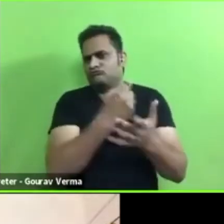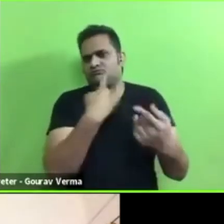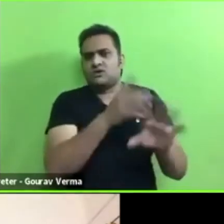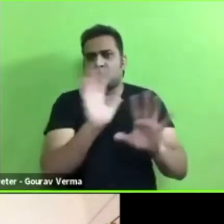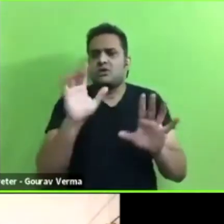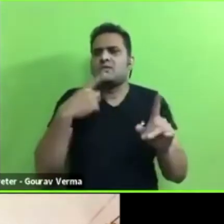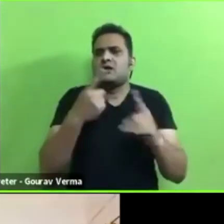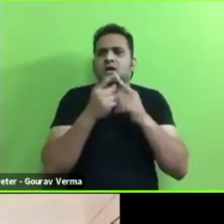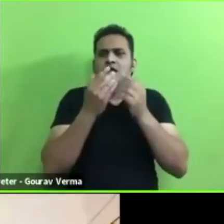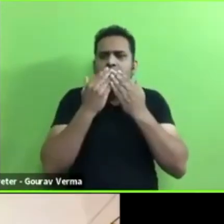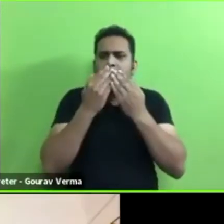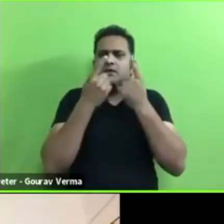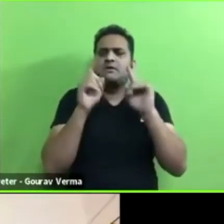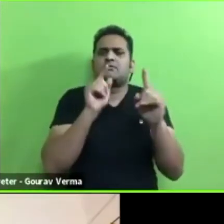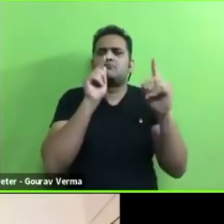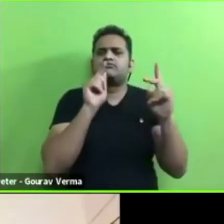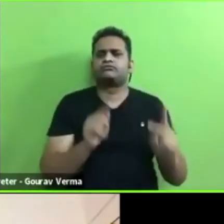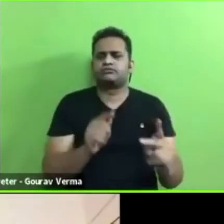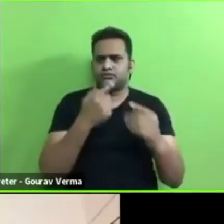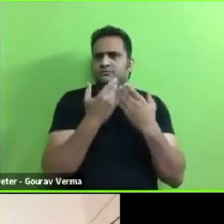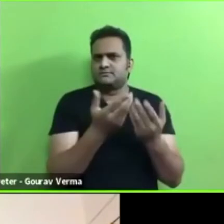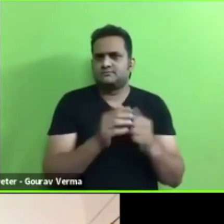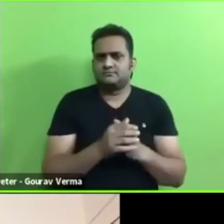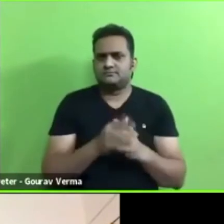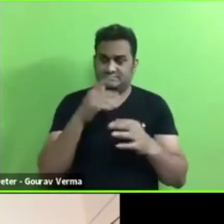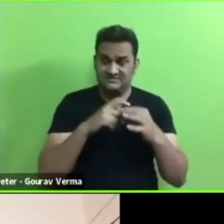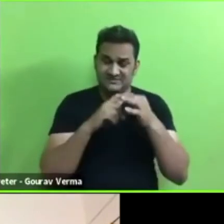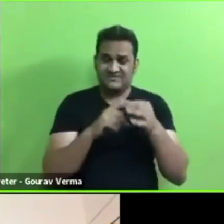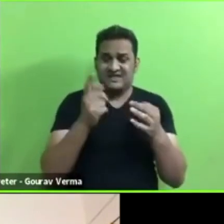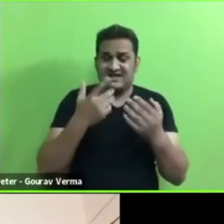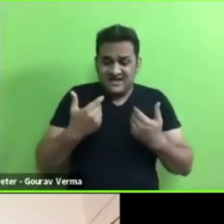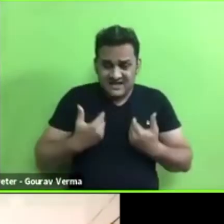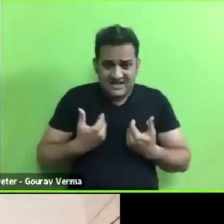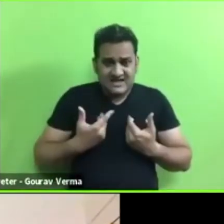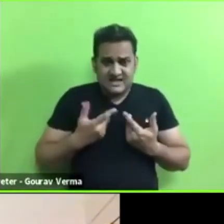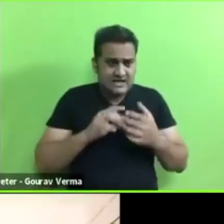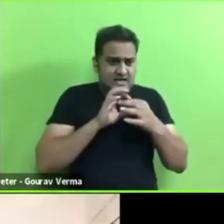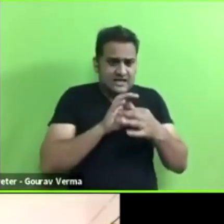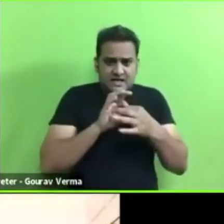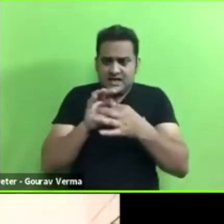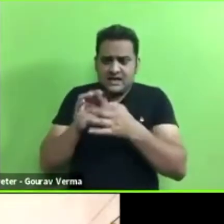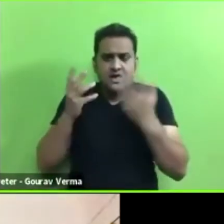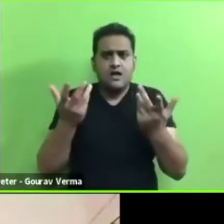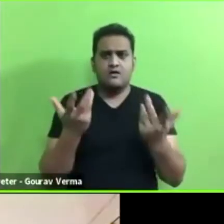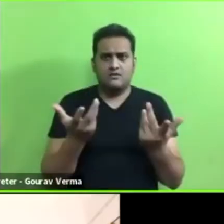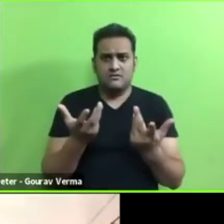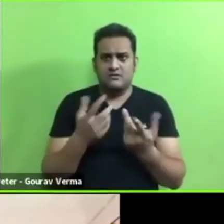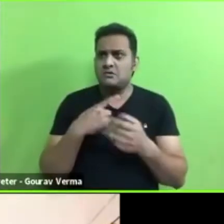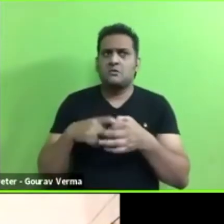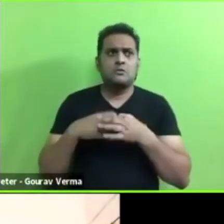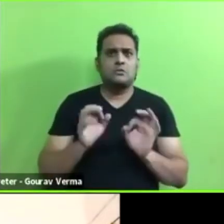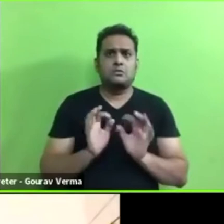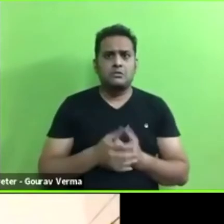academic statement, okay? Now, the question is, where am I located in that relationship is never asked,